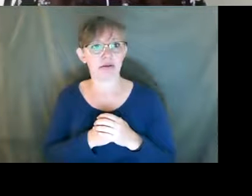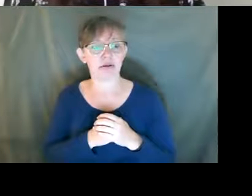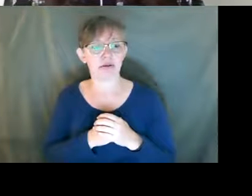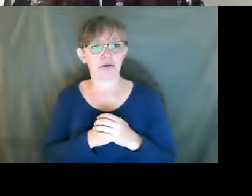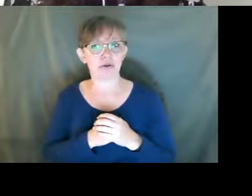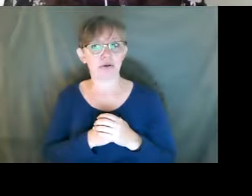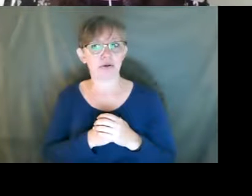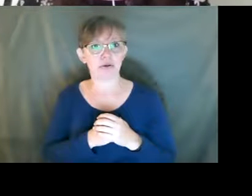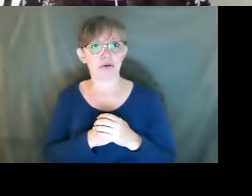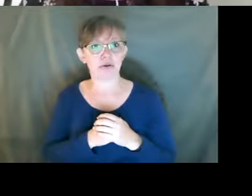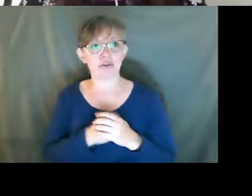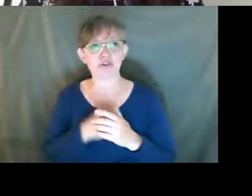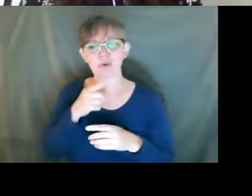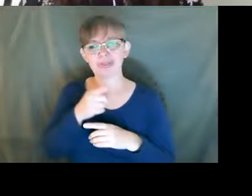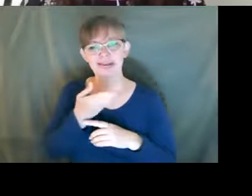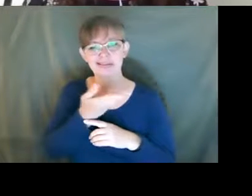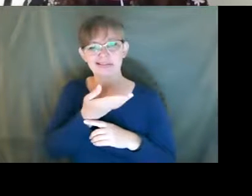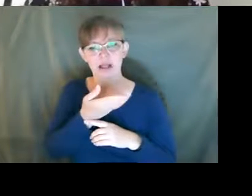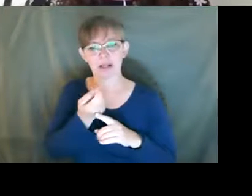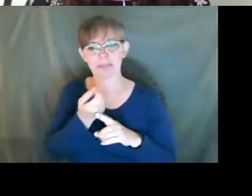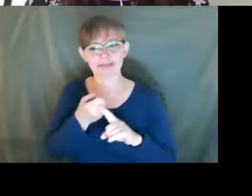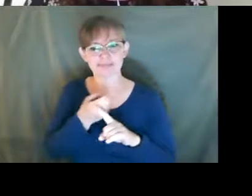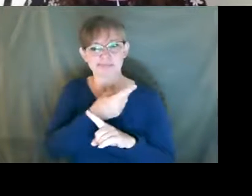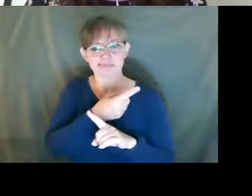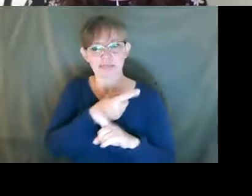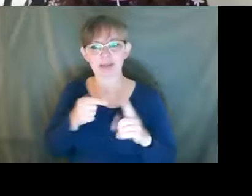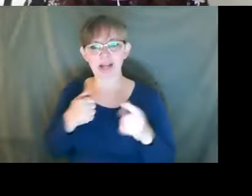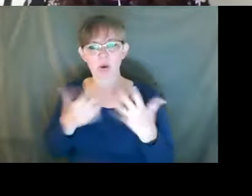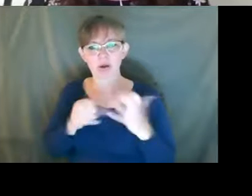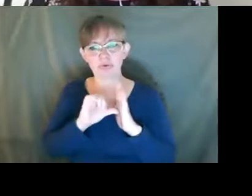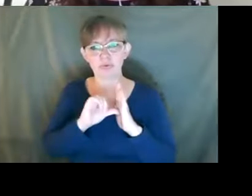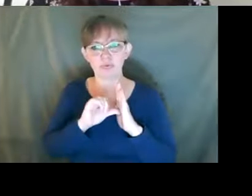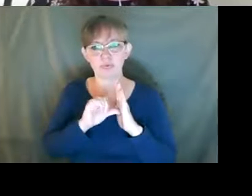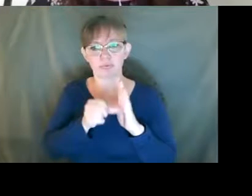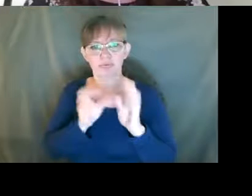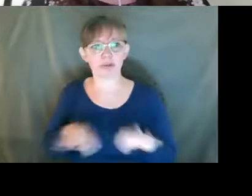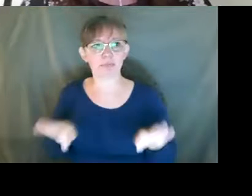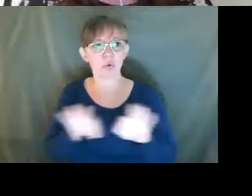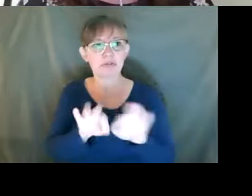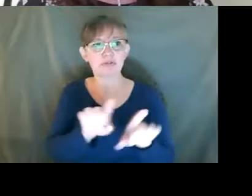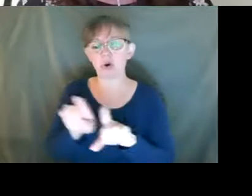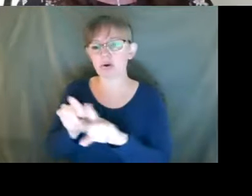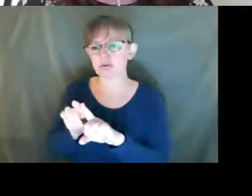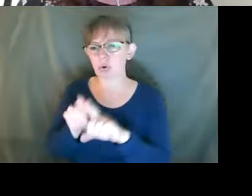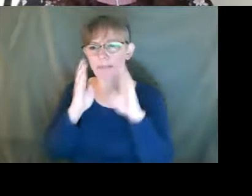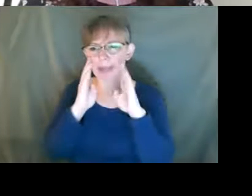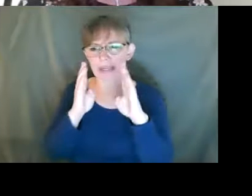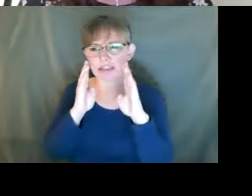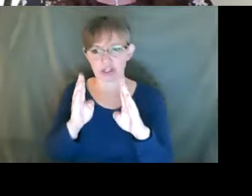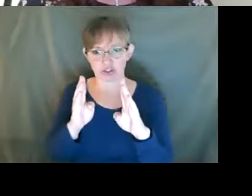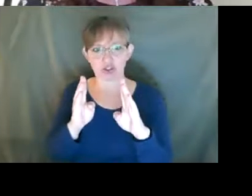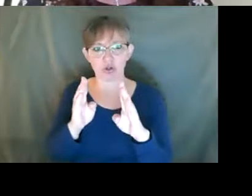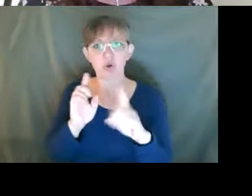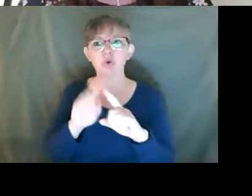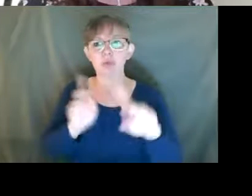off the chart a little bit, but I wanted to highlight the importance of also paying attention to those who care for